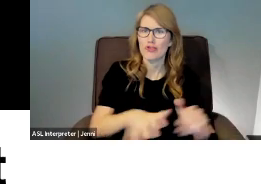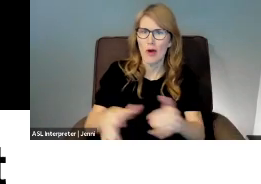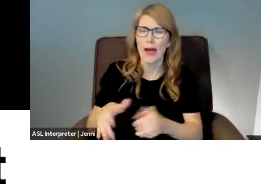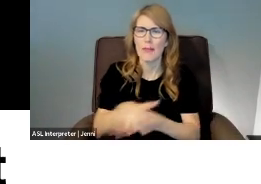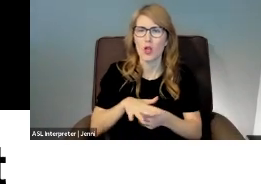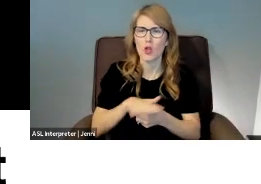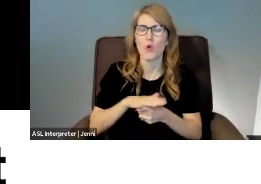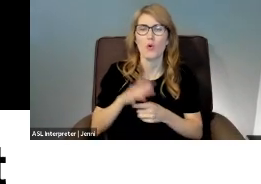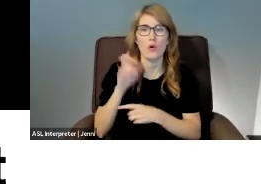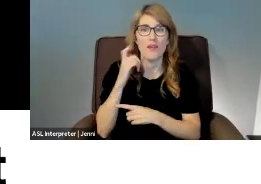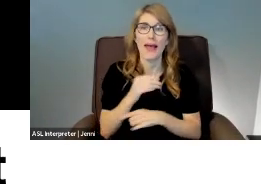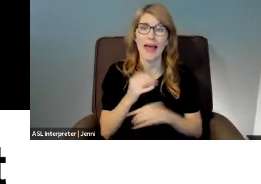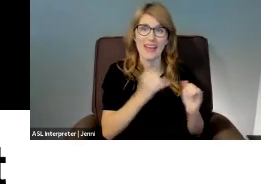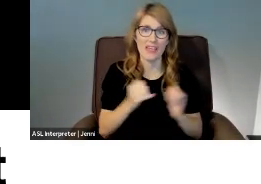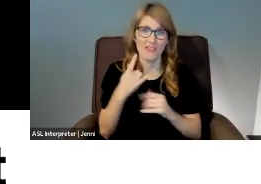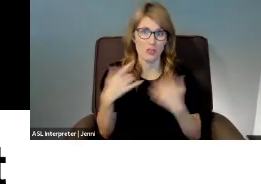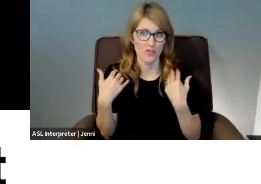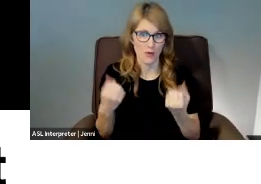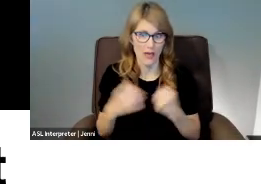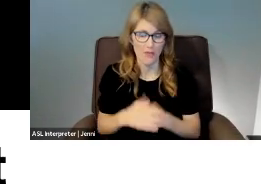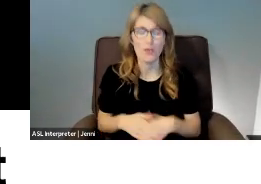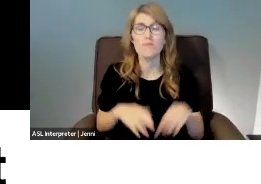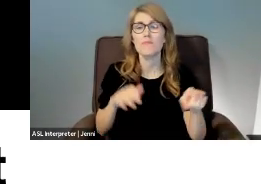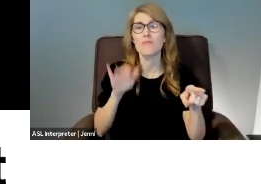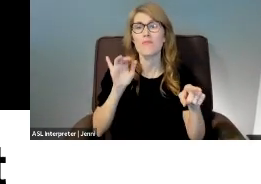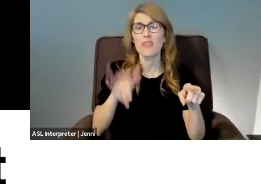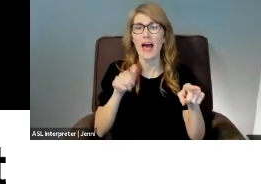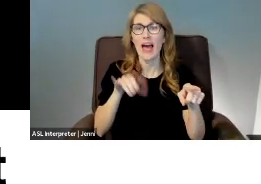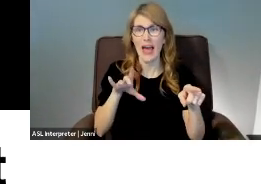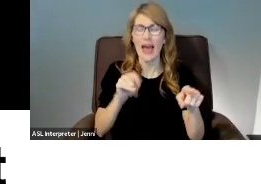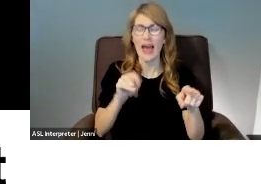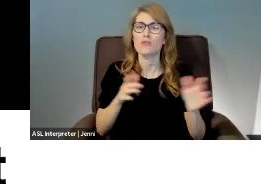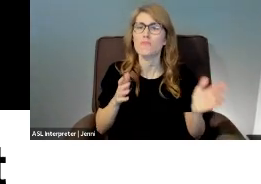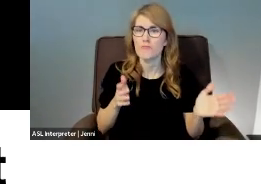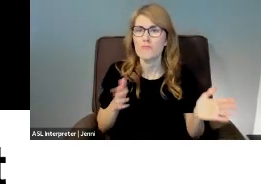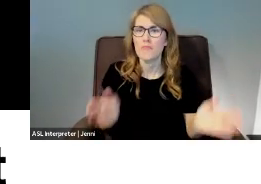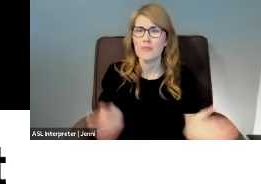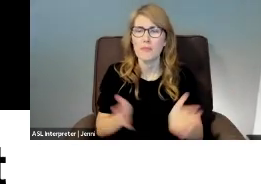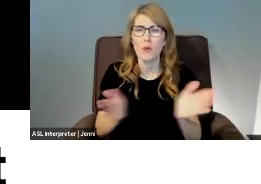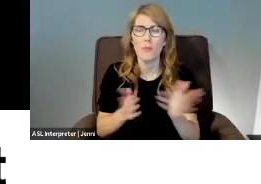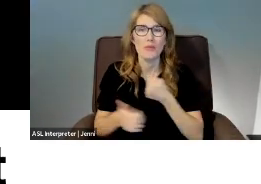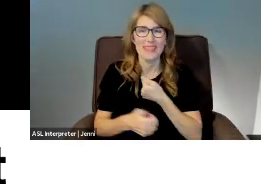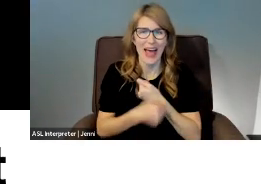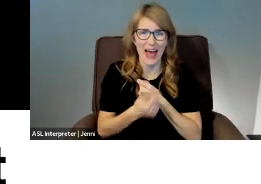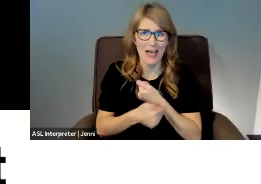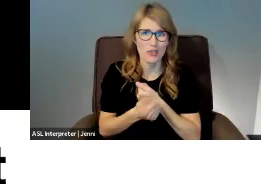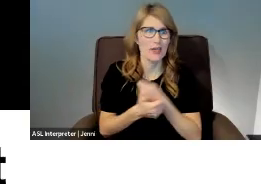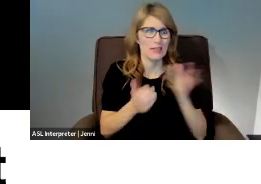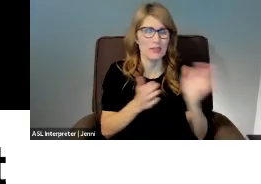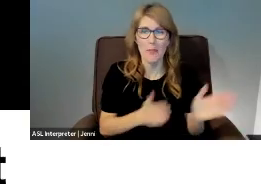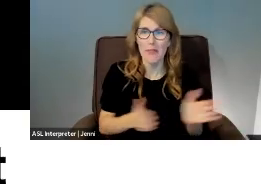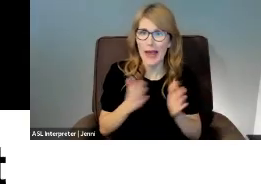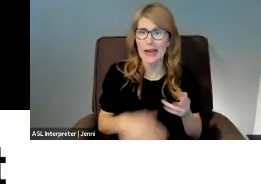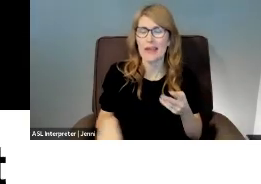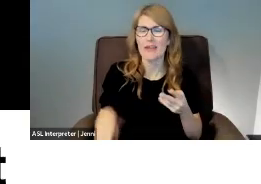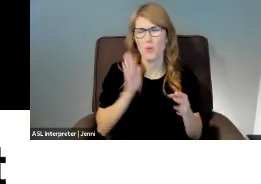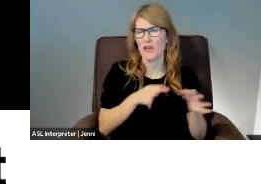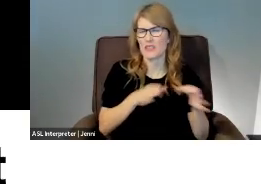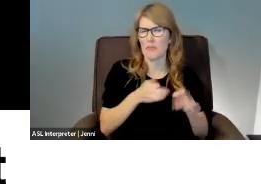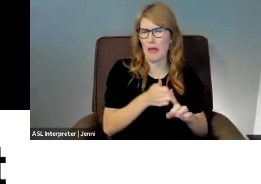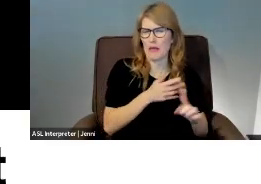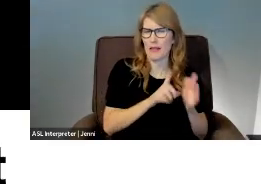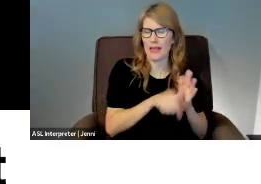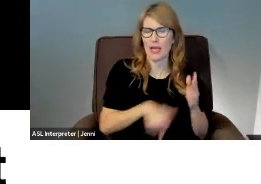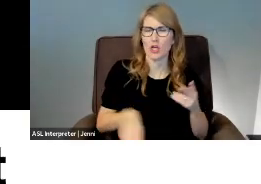for recovery. The Act also promotes hazard mitigation planning, which we'll get into a little bit later, encourages insurance,